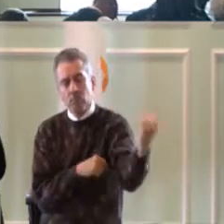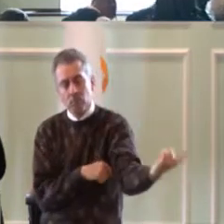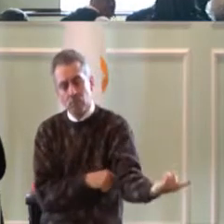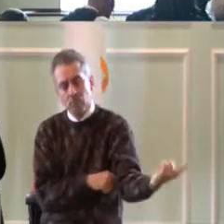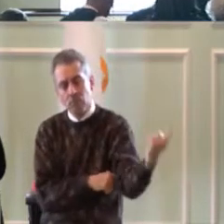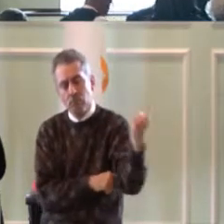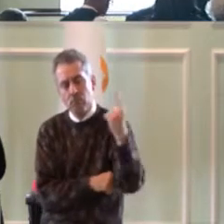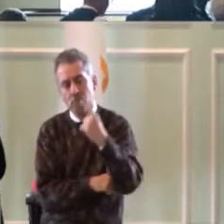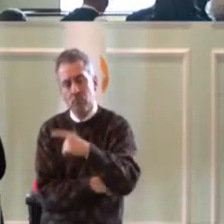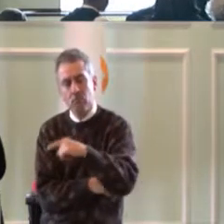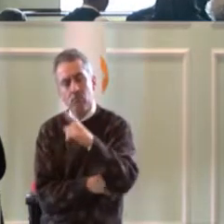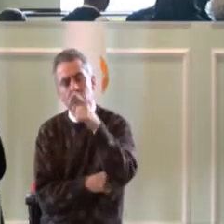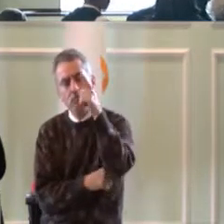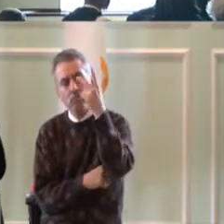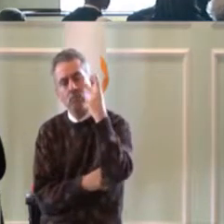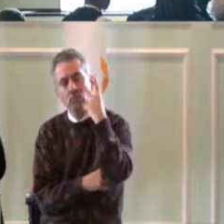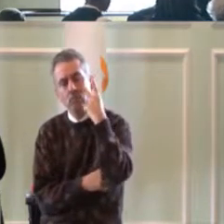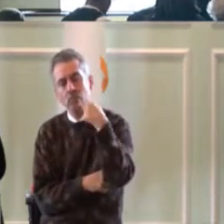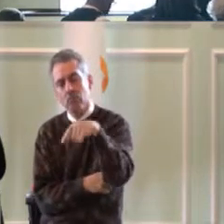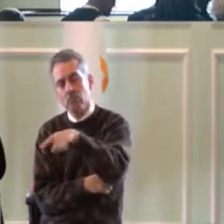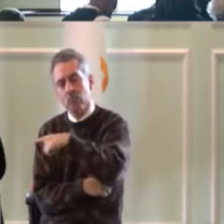you see our lives.